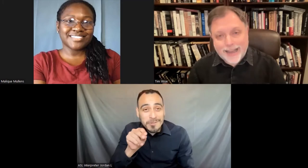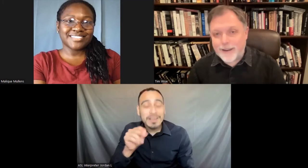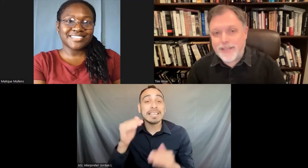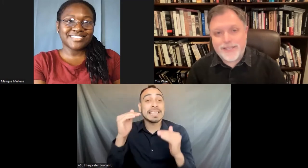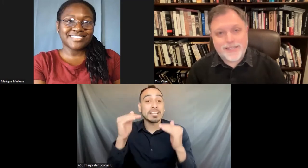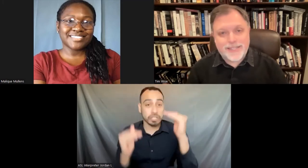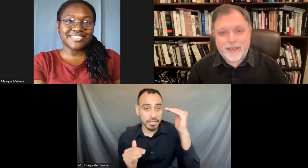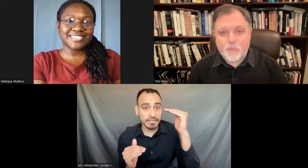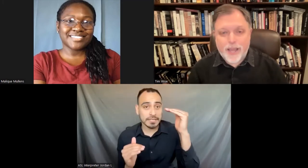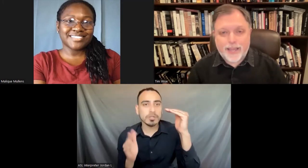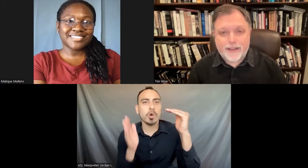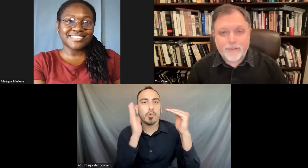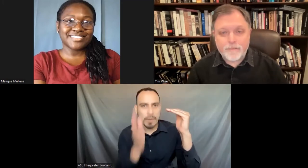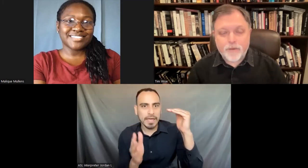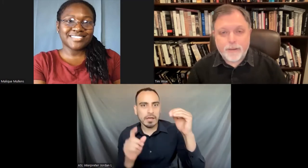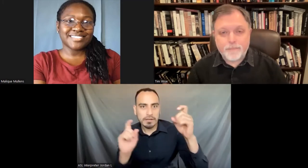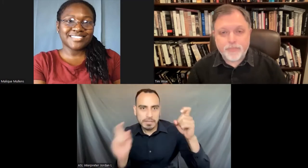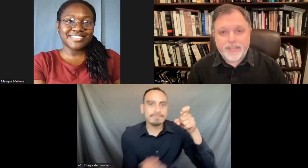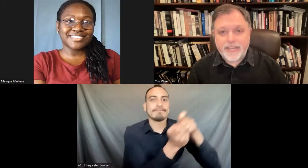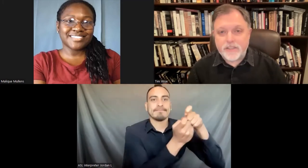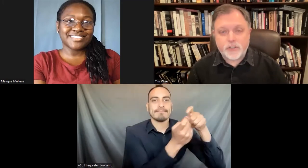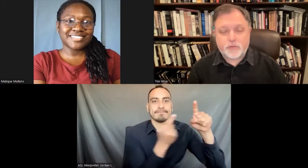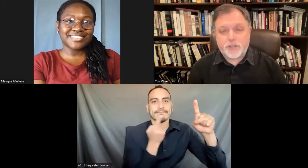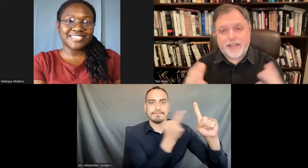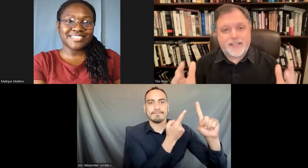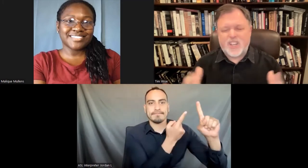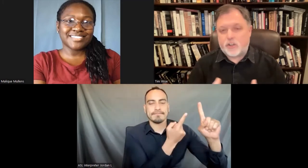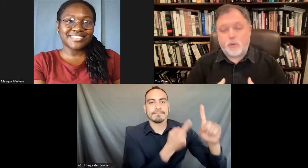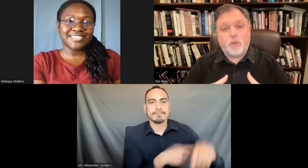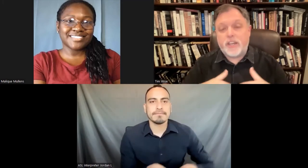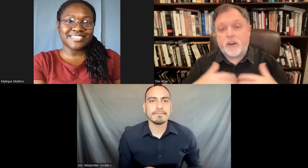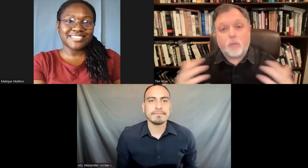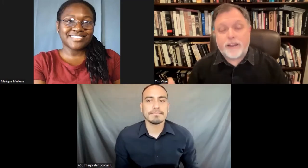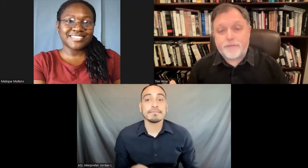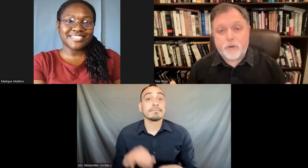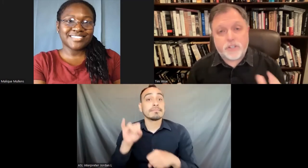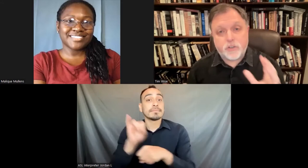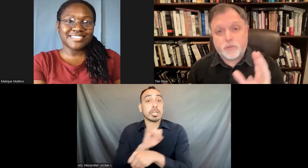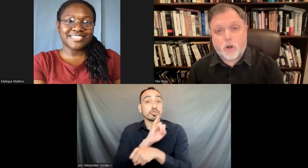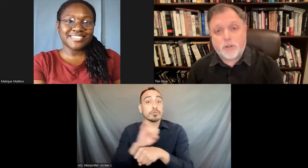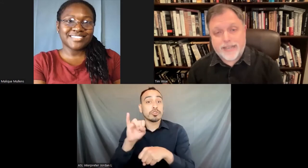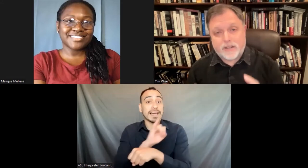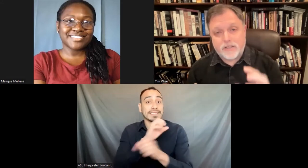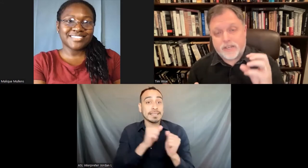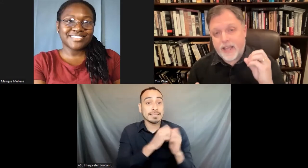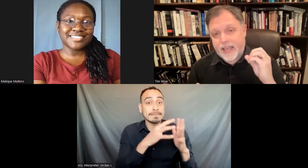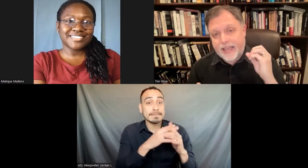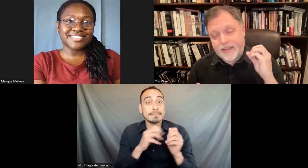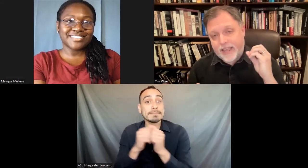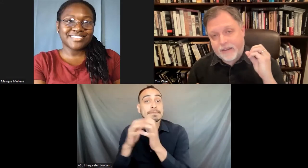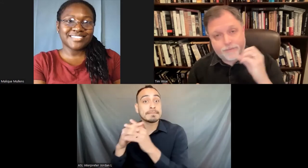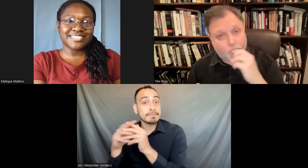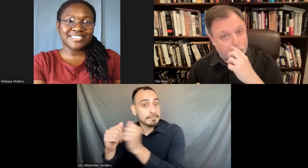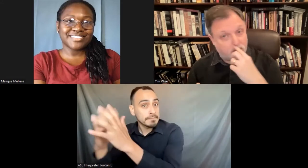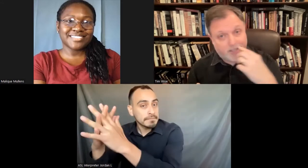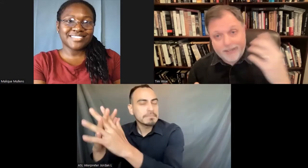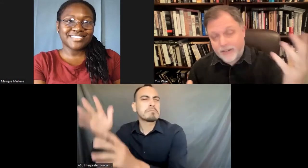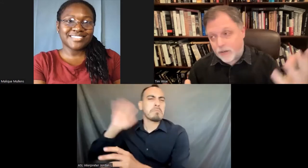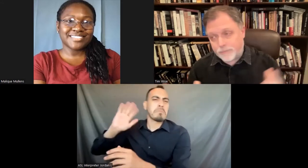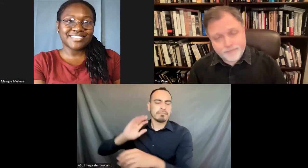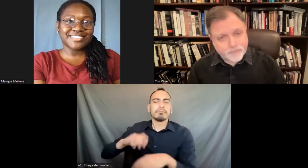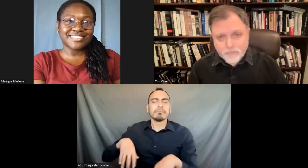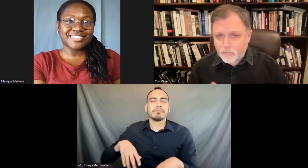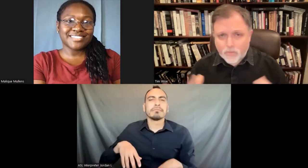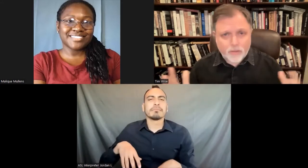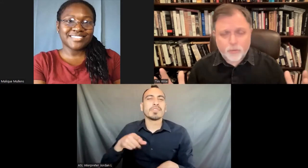The economy is the same way, right? Deindustrialization. You will hear white folks in small towns and formerly, you